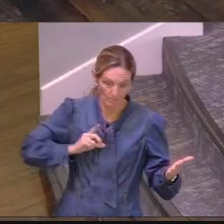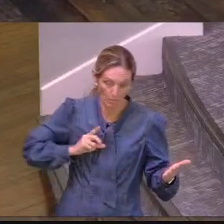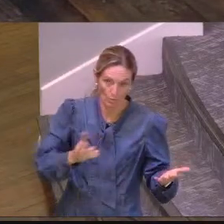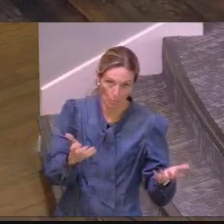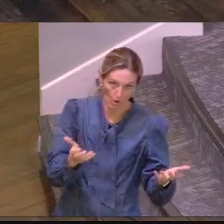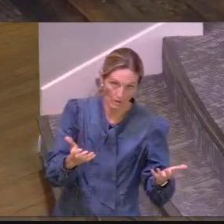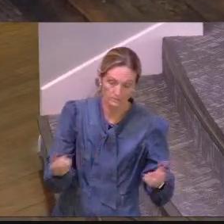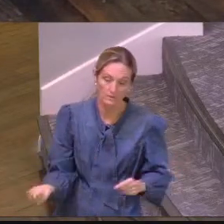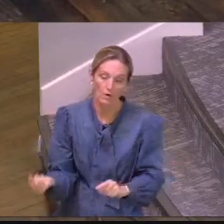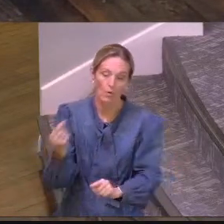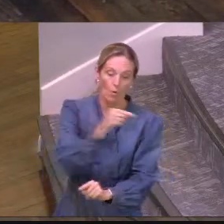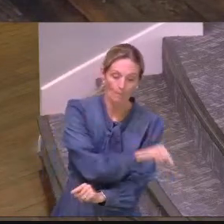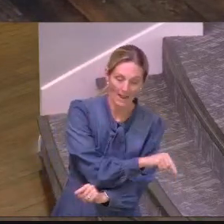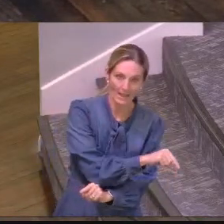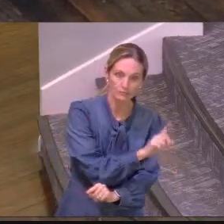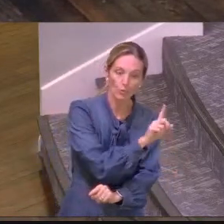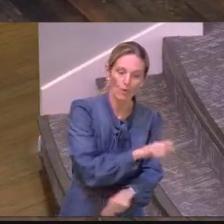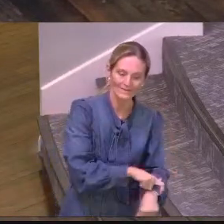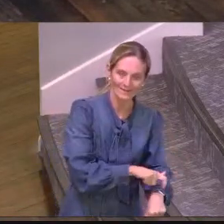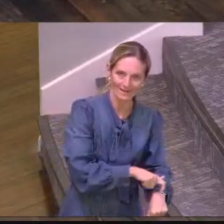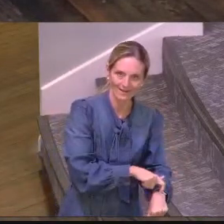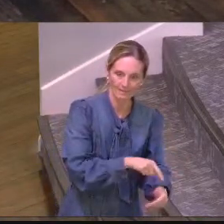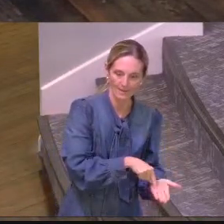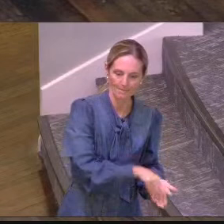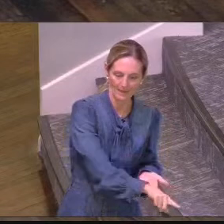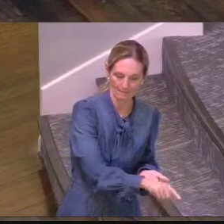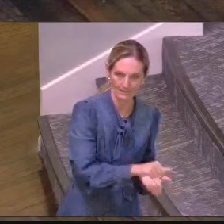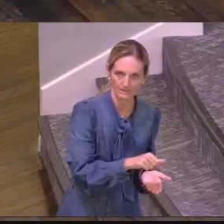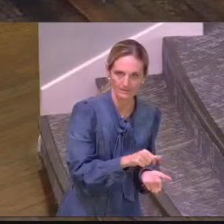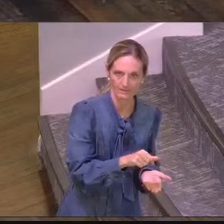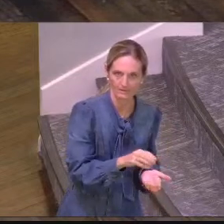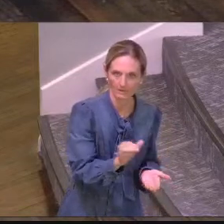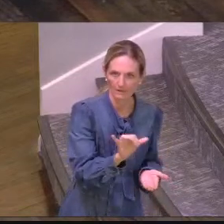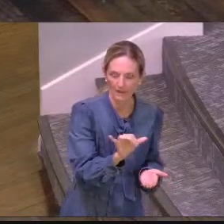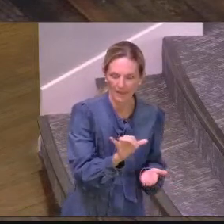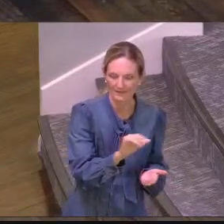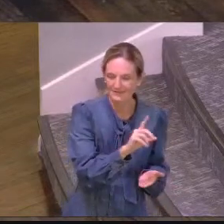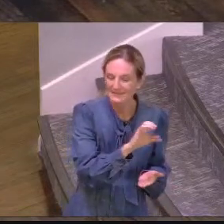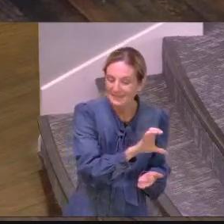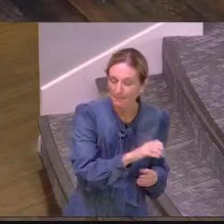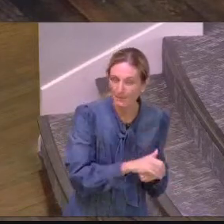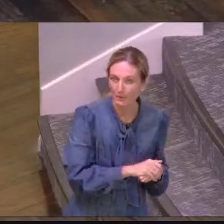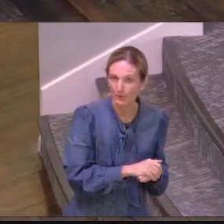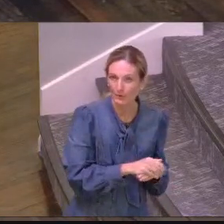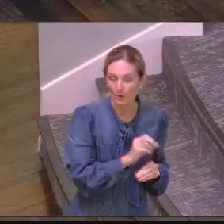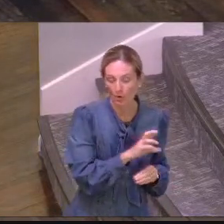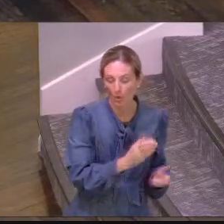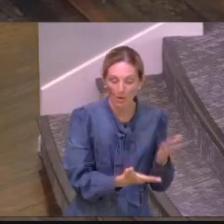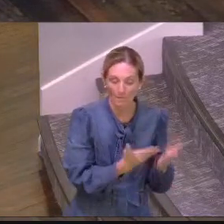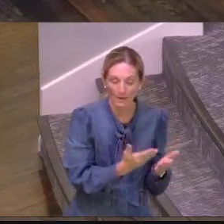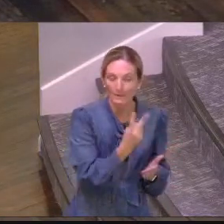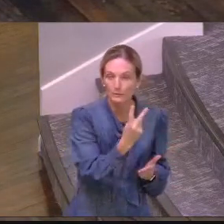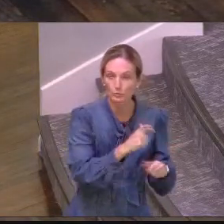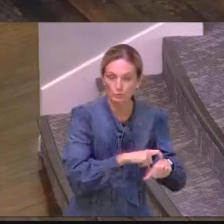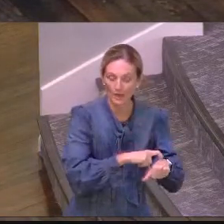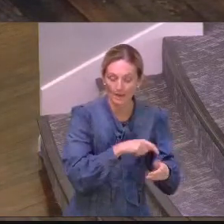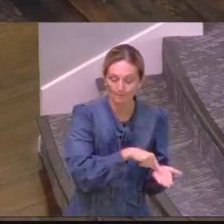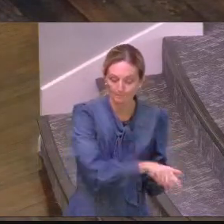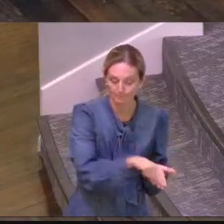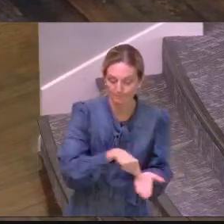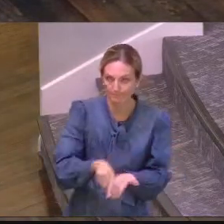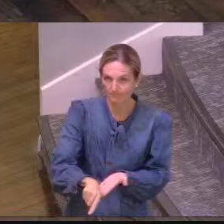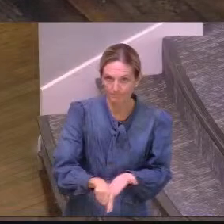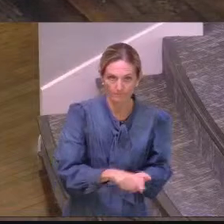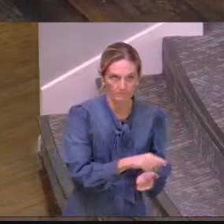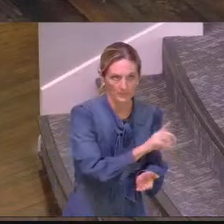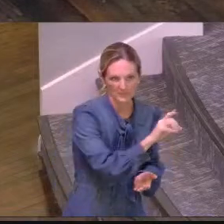back to a one-time payment either in December, or maybe a two-time payment, once in December,